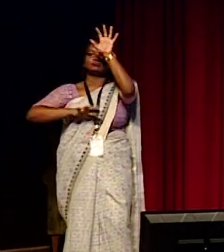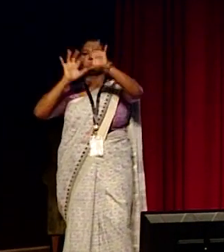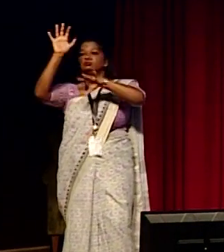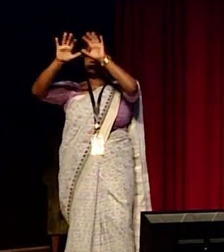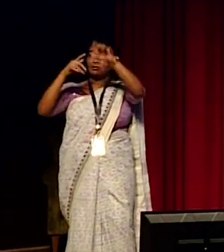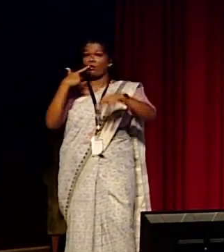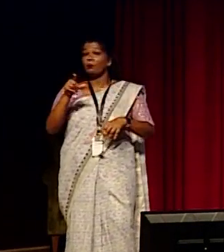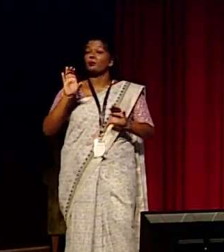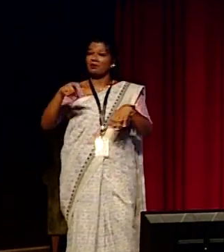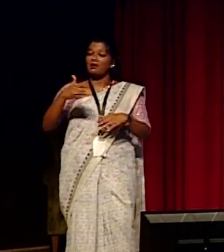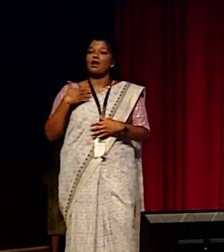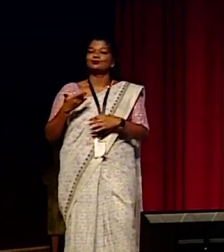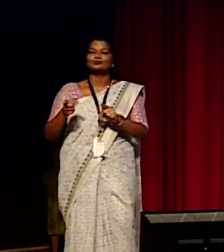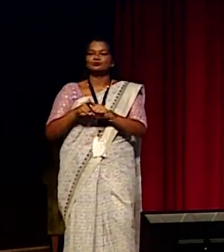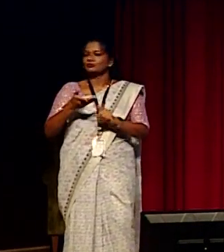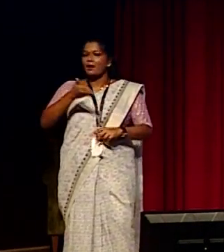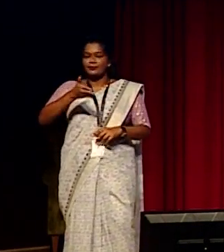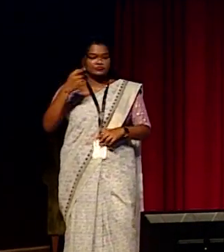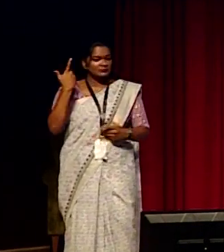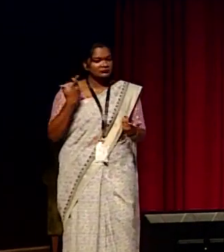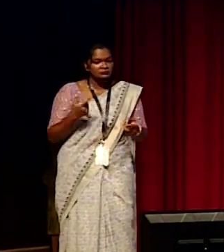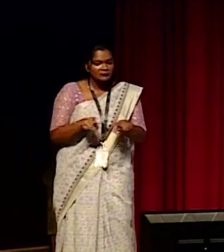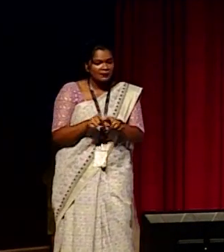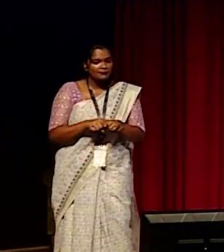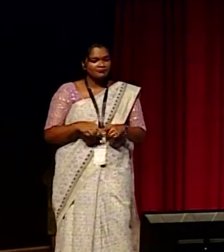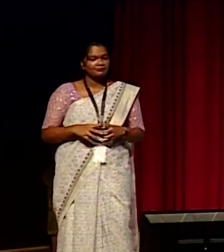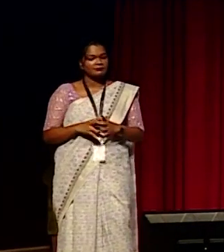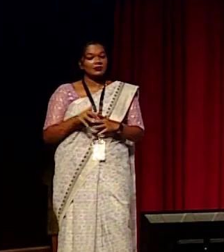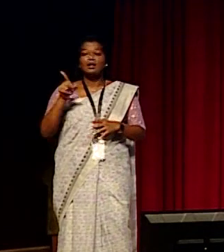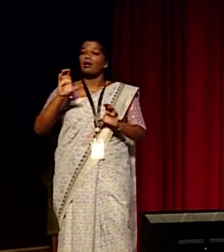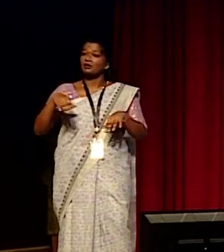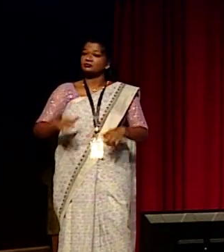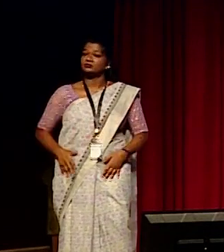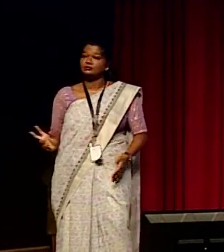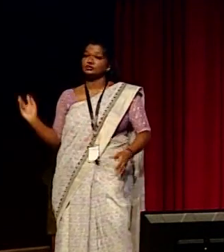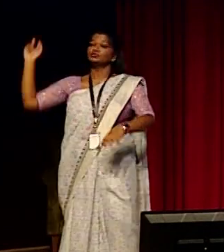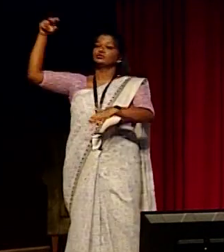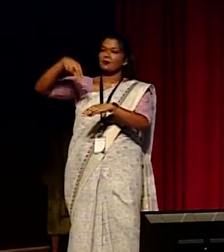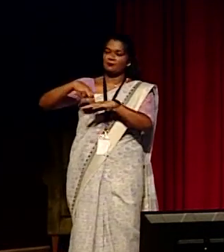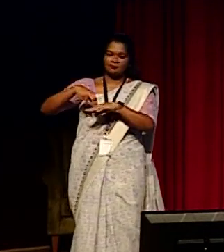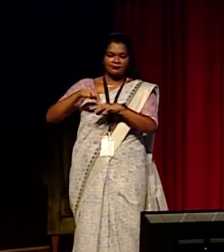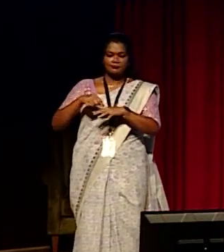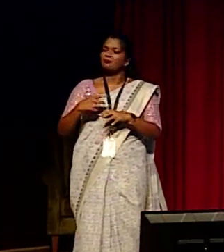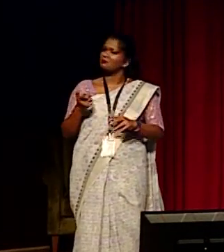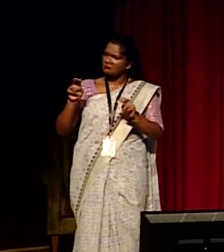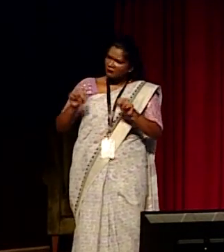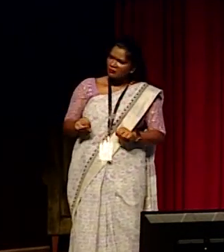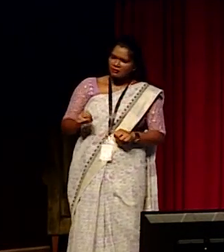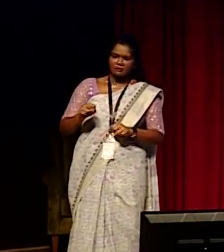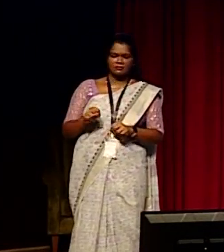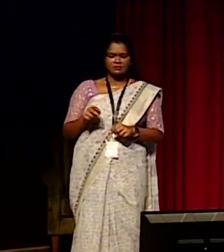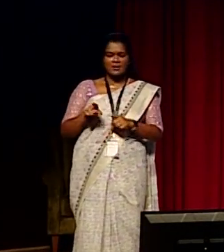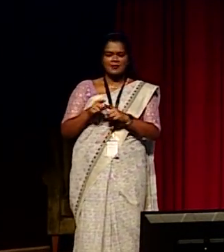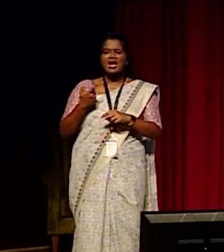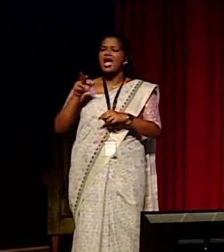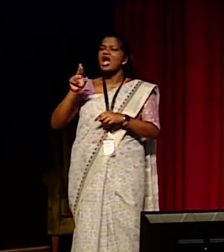can appreciate the dorsiflexion at the ankle. They can even jump off trees, not that it's required, but since it's